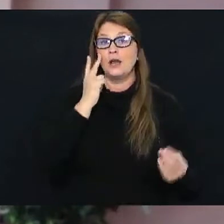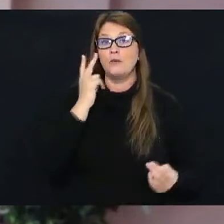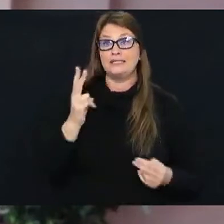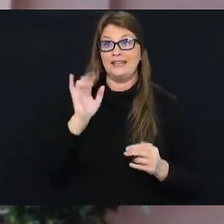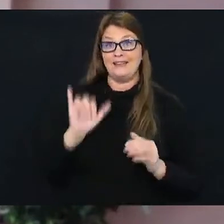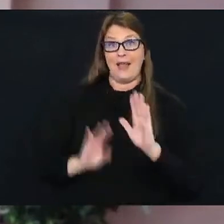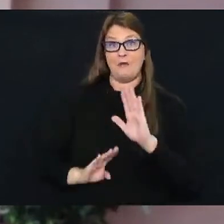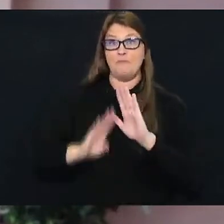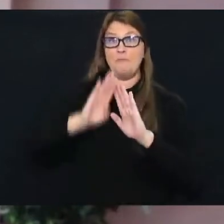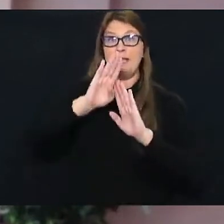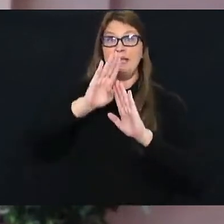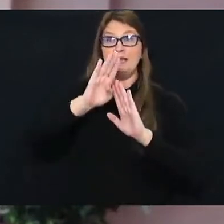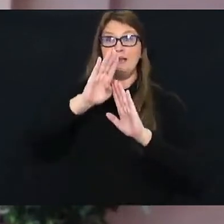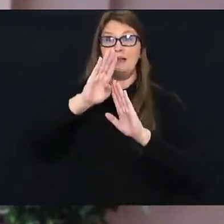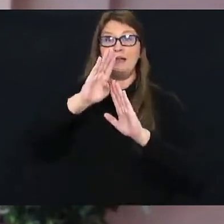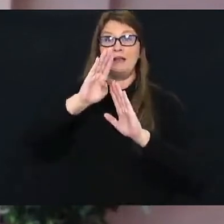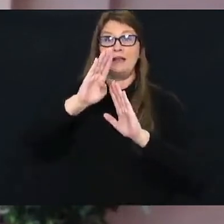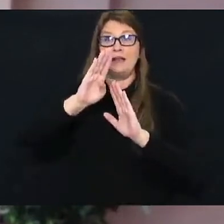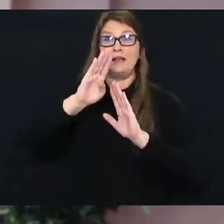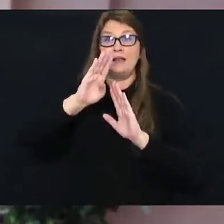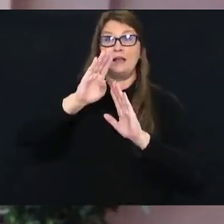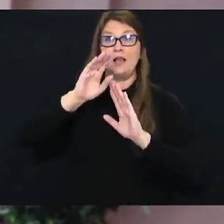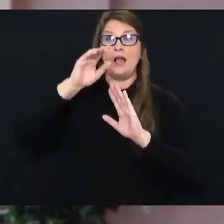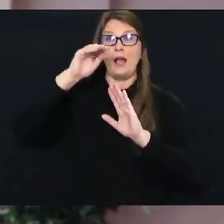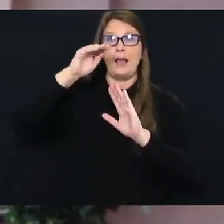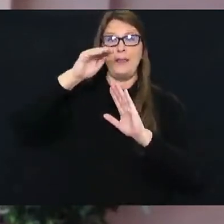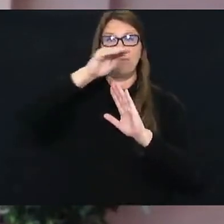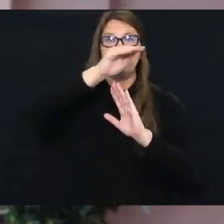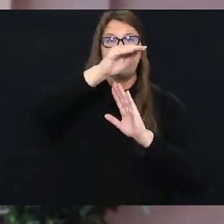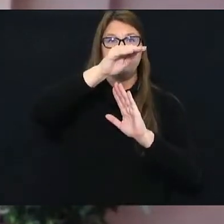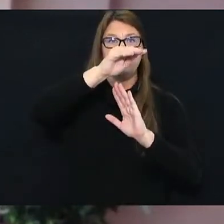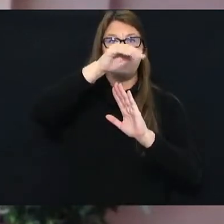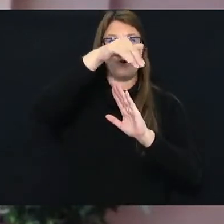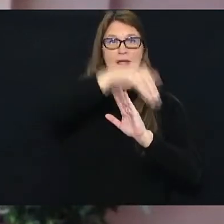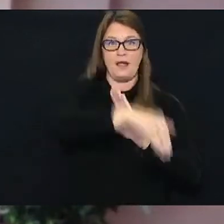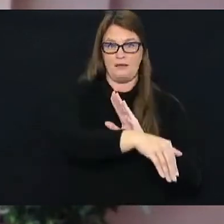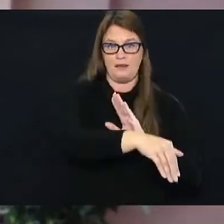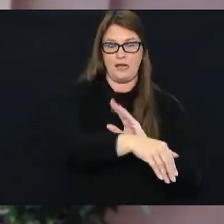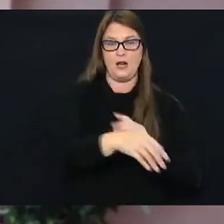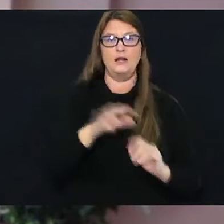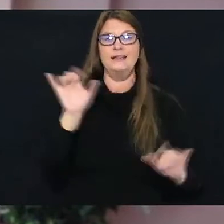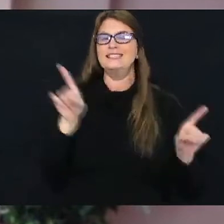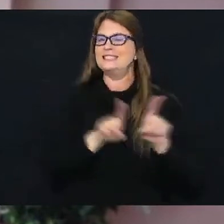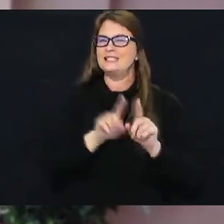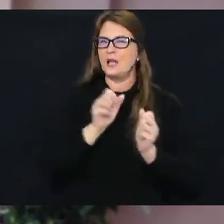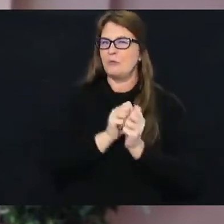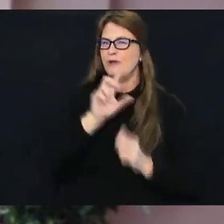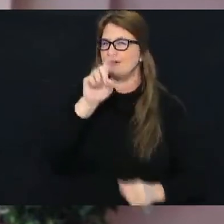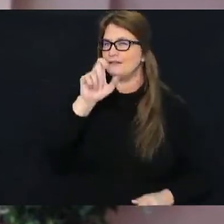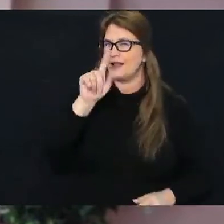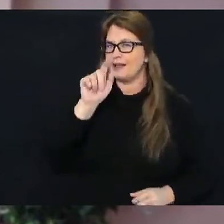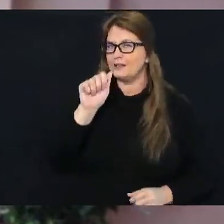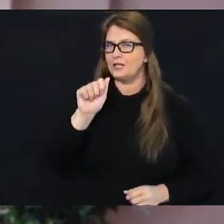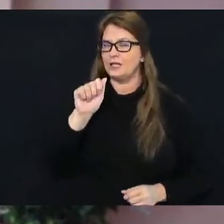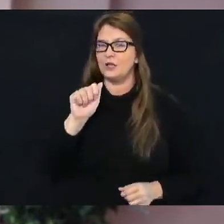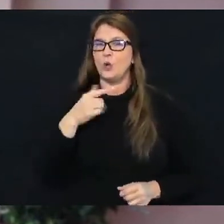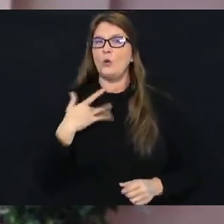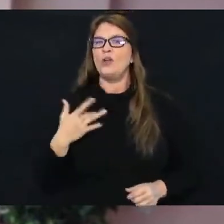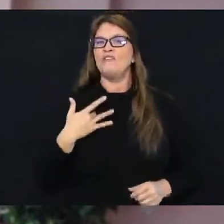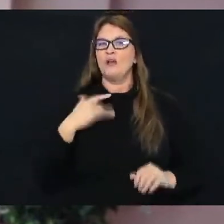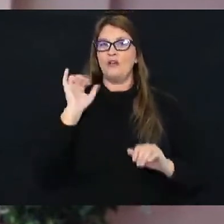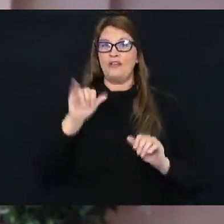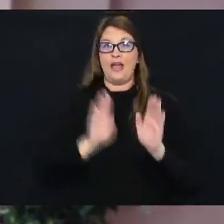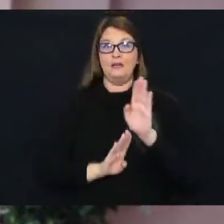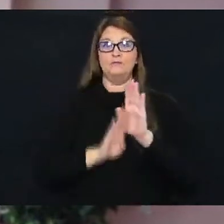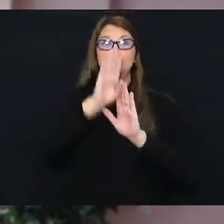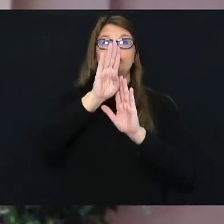peak of the cases and that plateau, and the plateau, like we saw with Delta, will be a bit sharper, we think, because